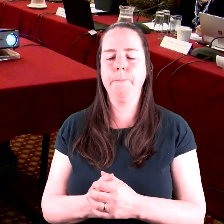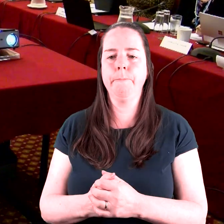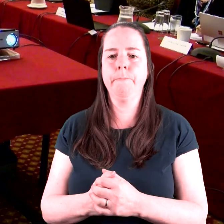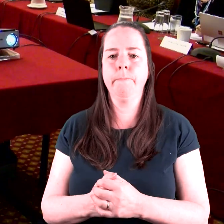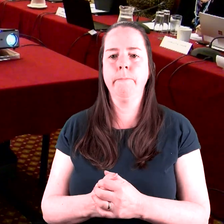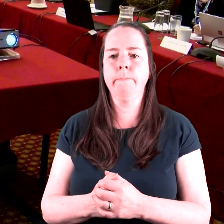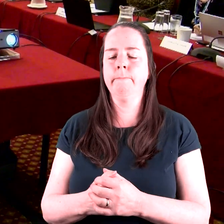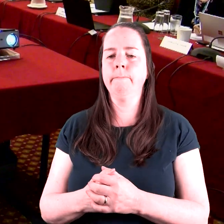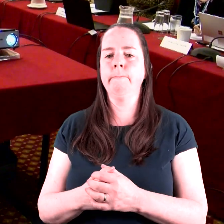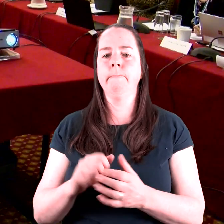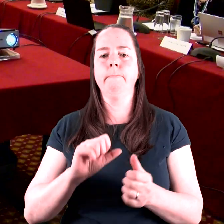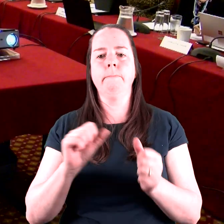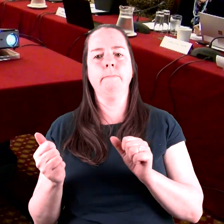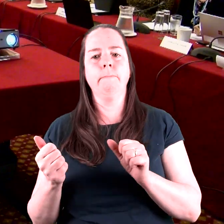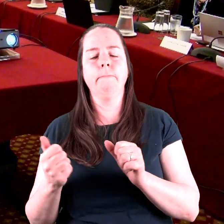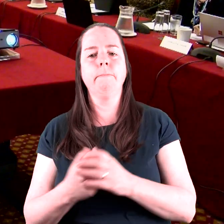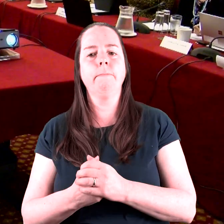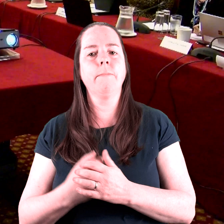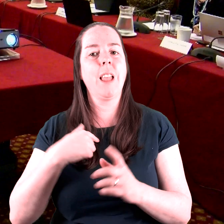the ICS.